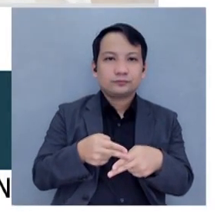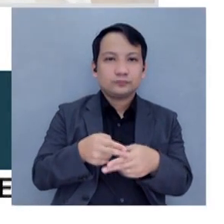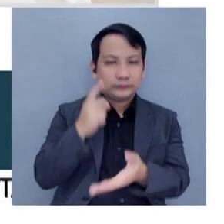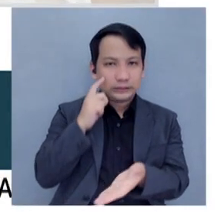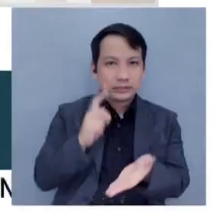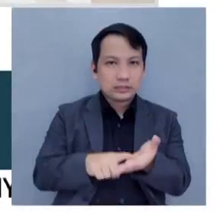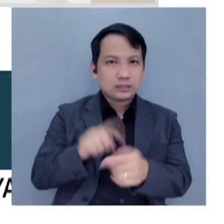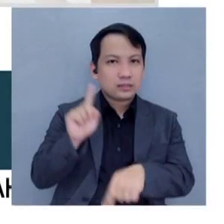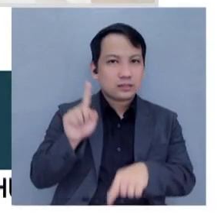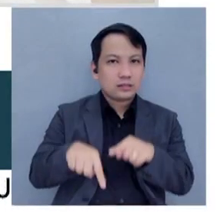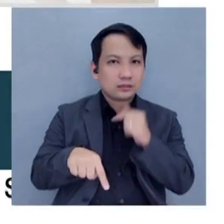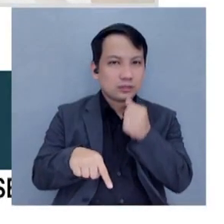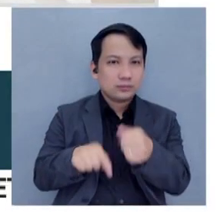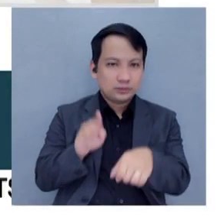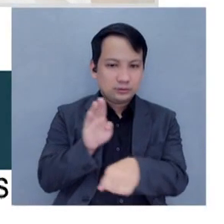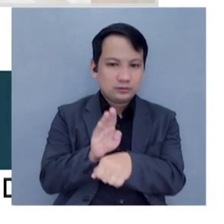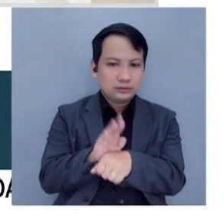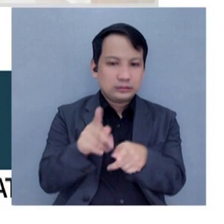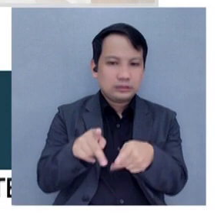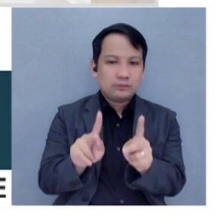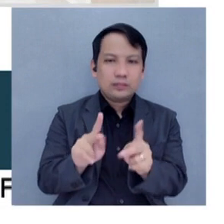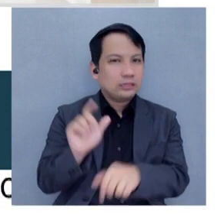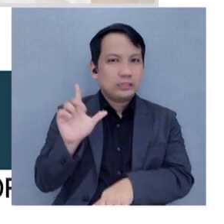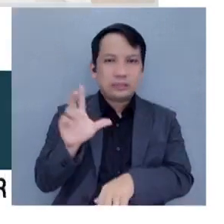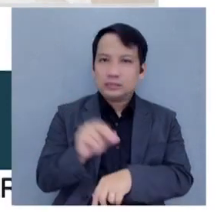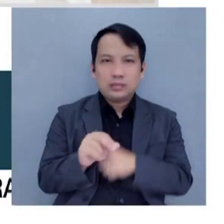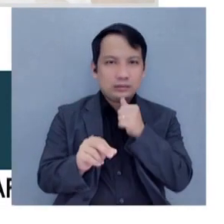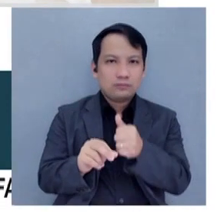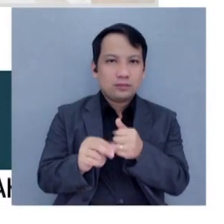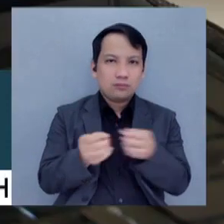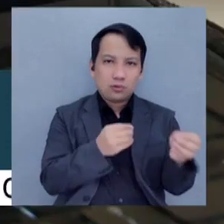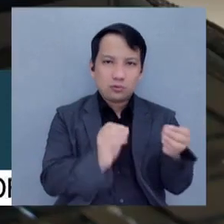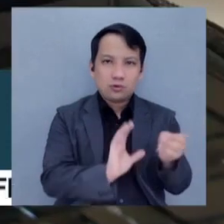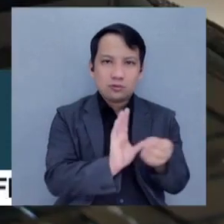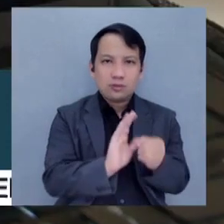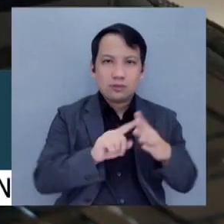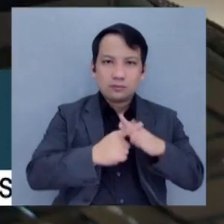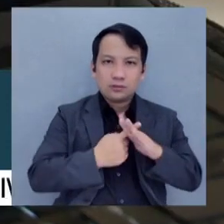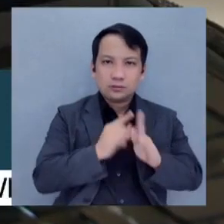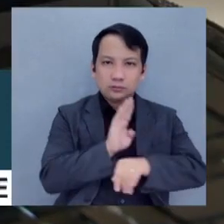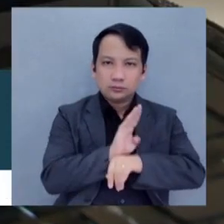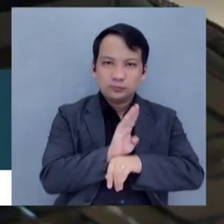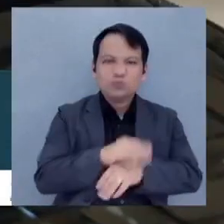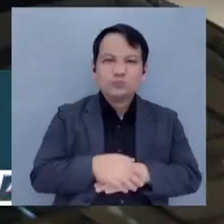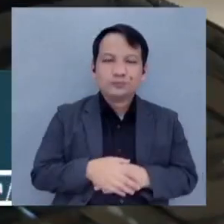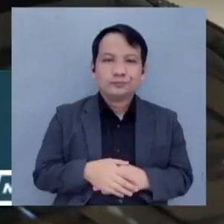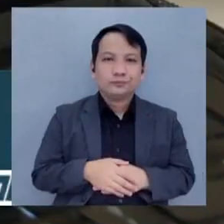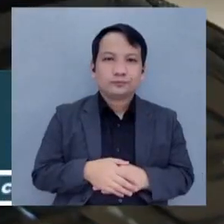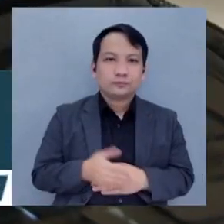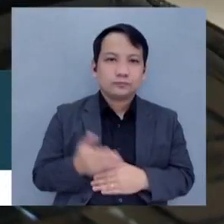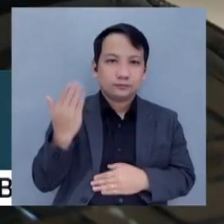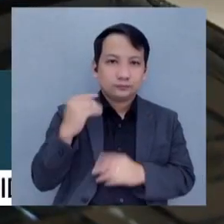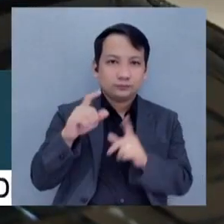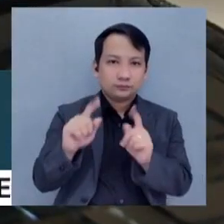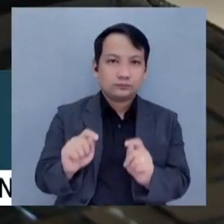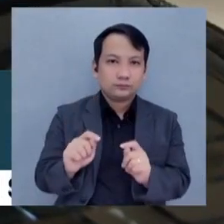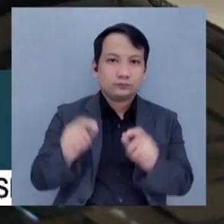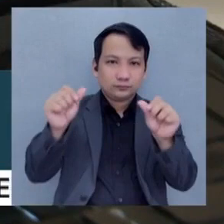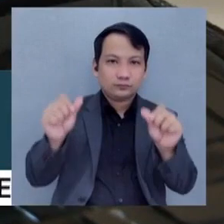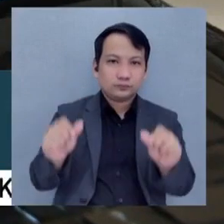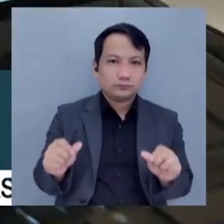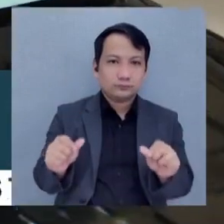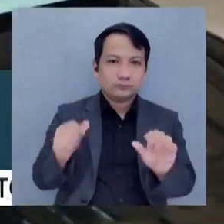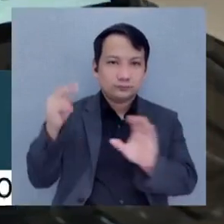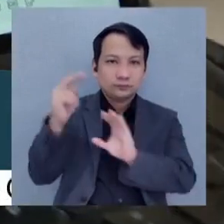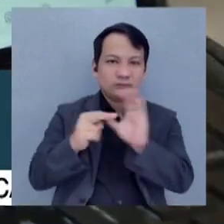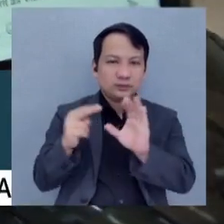makakakuha ng business permit at hindi ka makaka-operate ng negosyo mo. On Saturday, Keon posted a video